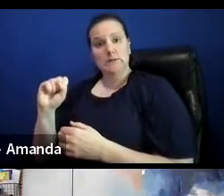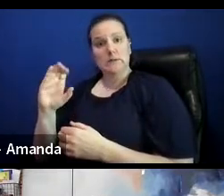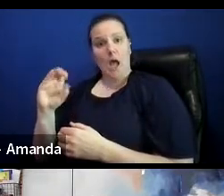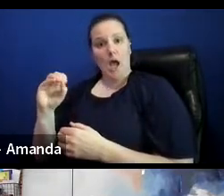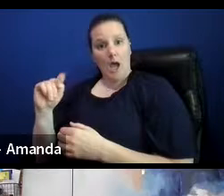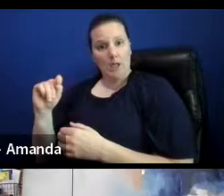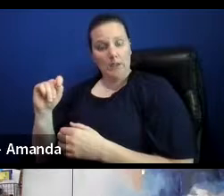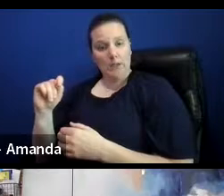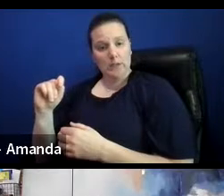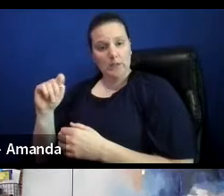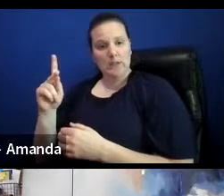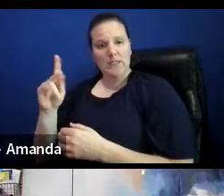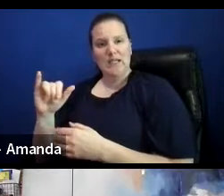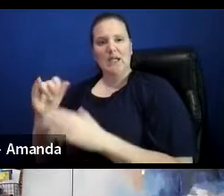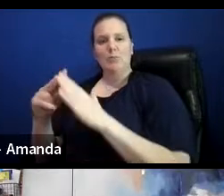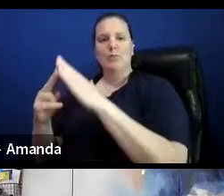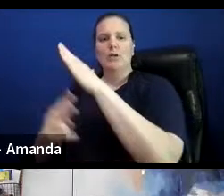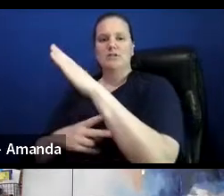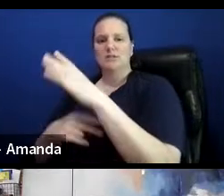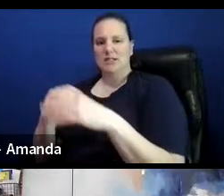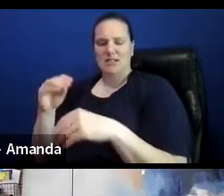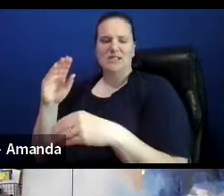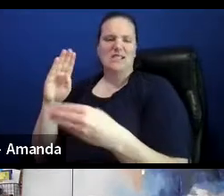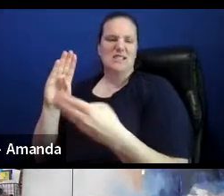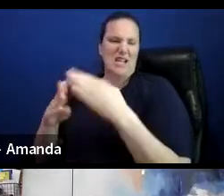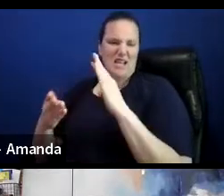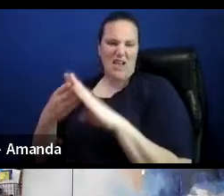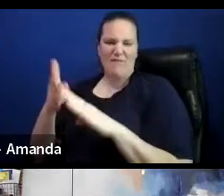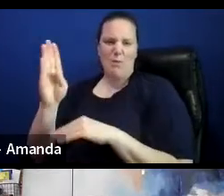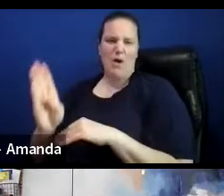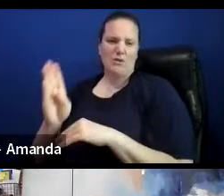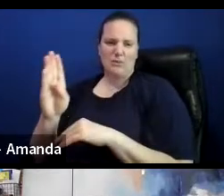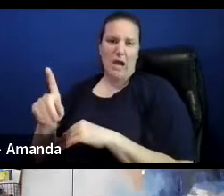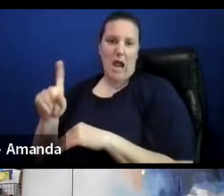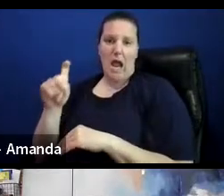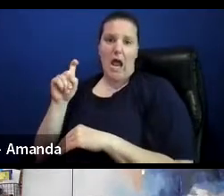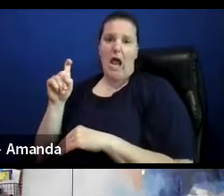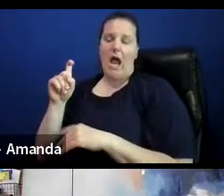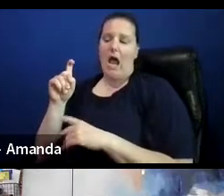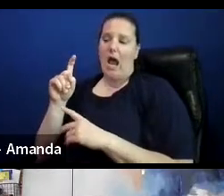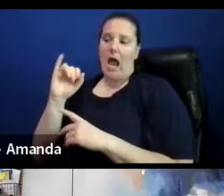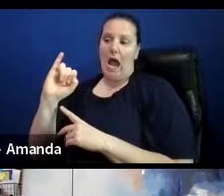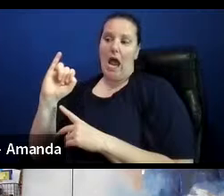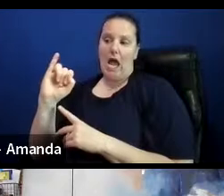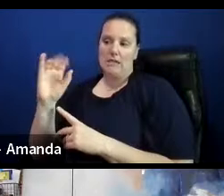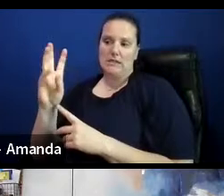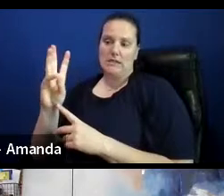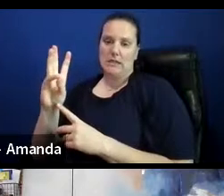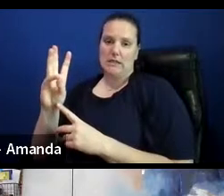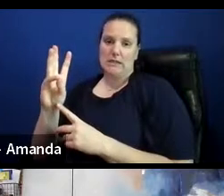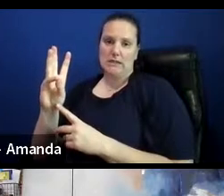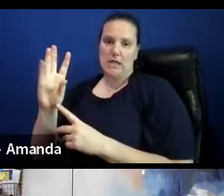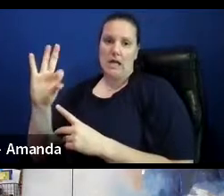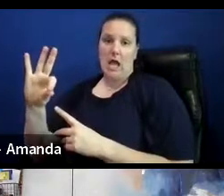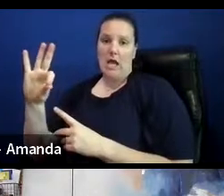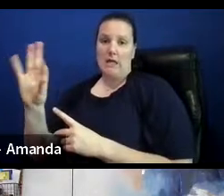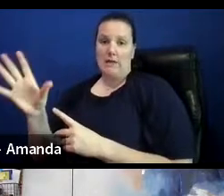loop around the city of Baltimore. It's I-695. That is,